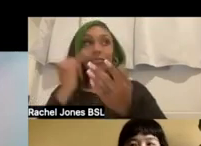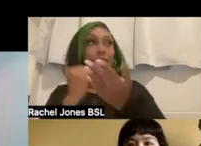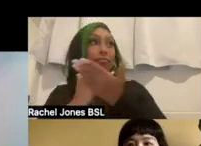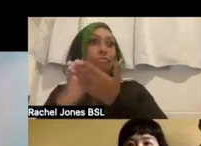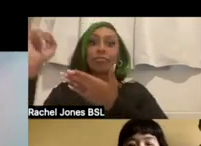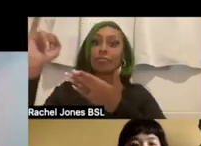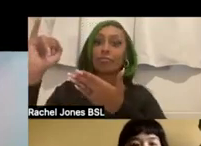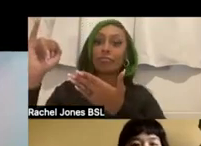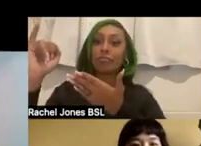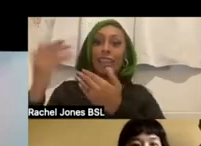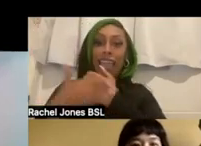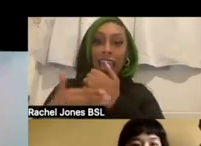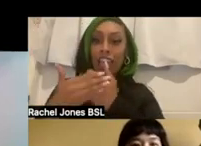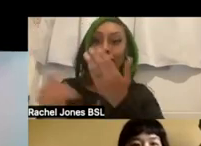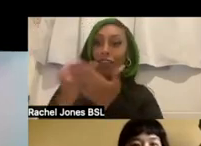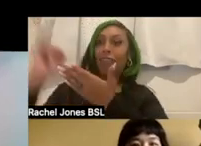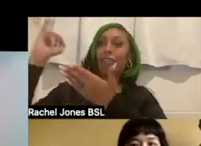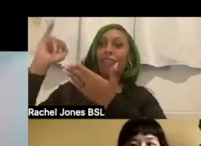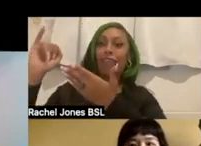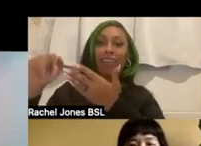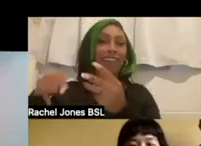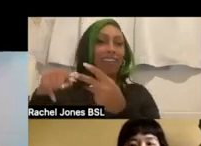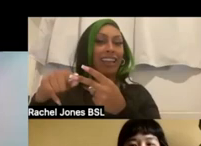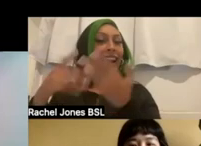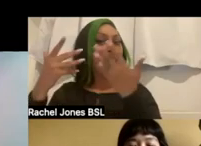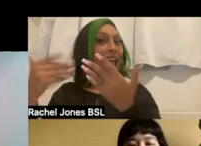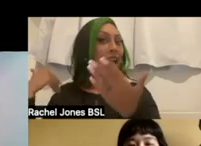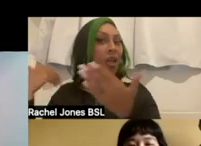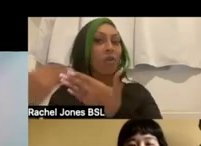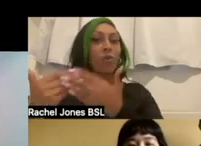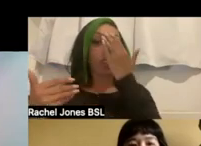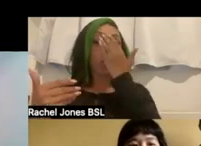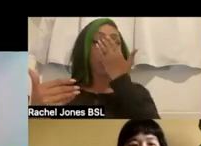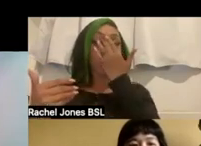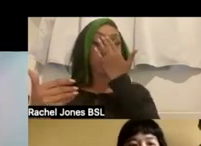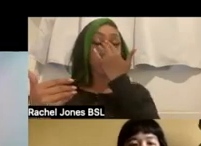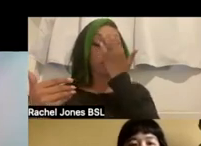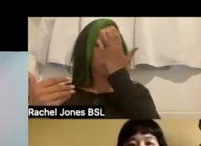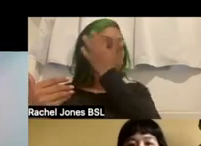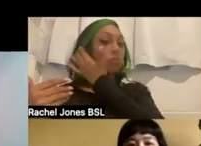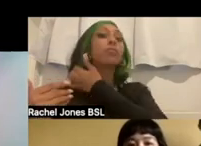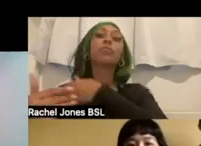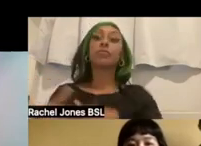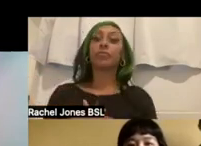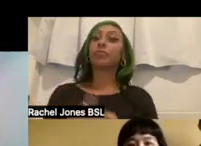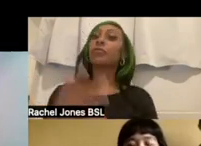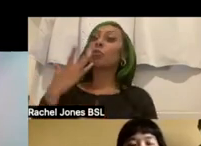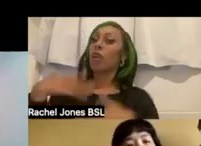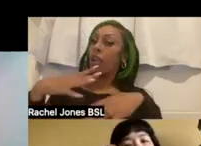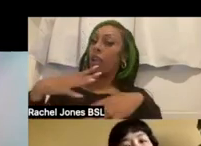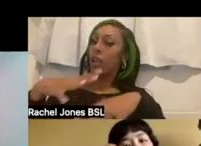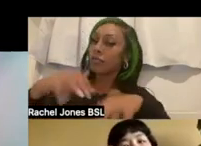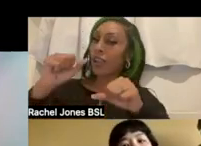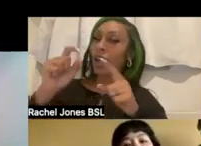good. What I found, though, when I started my PhD research as an